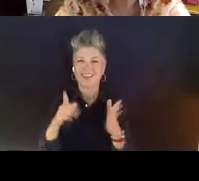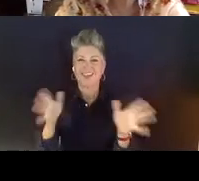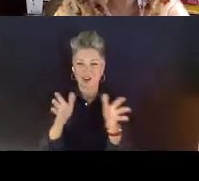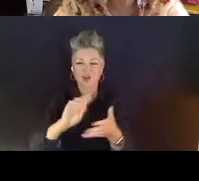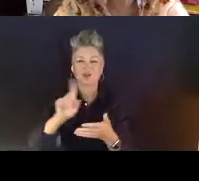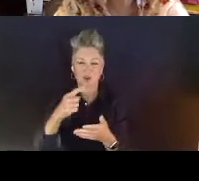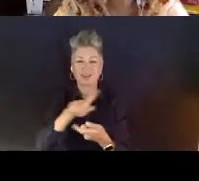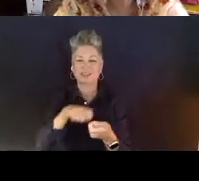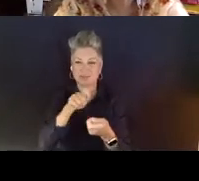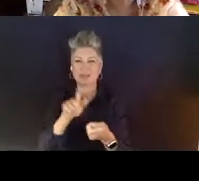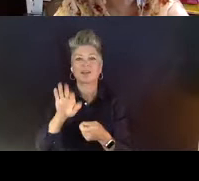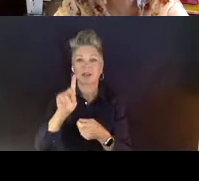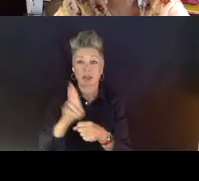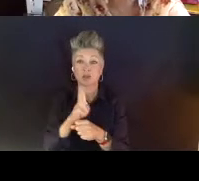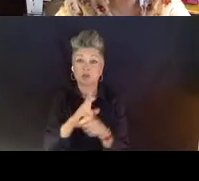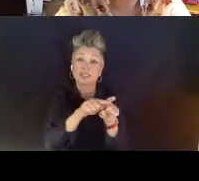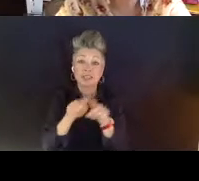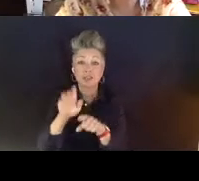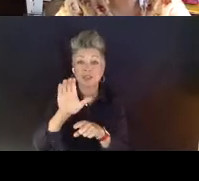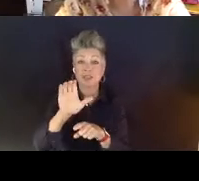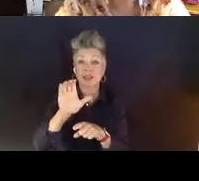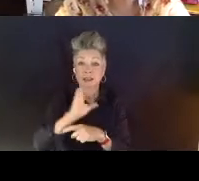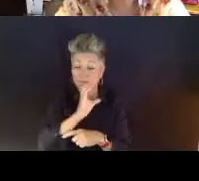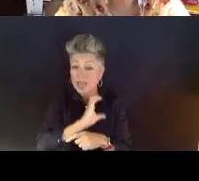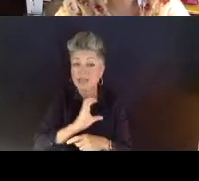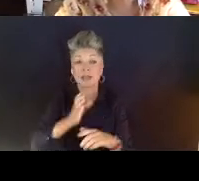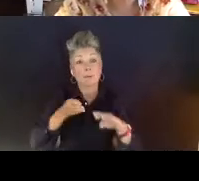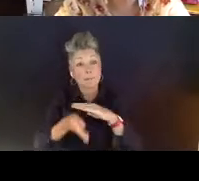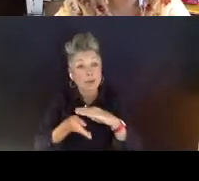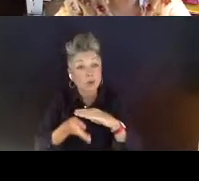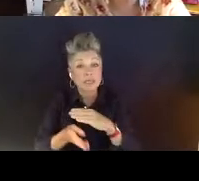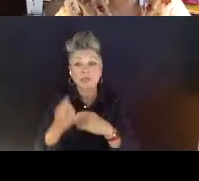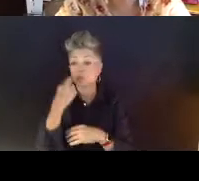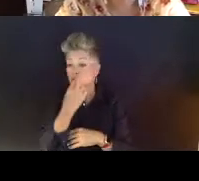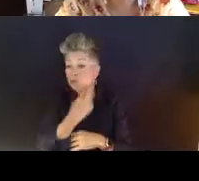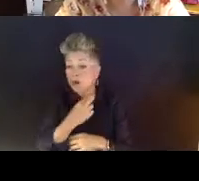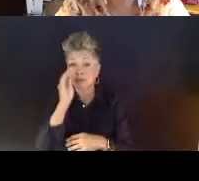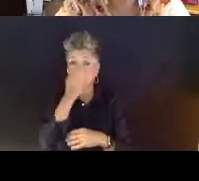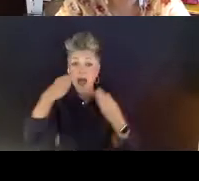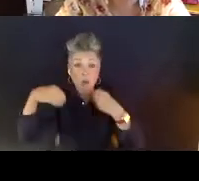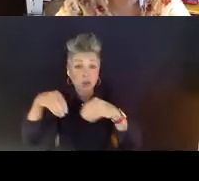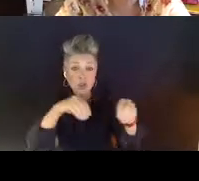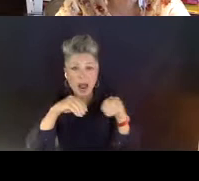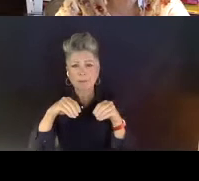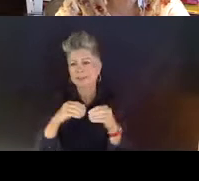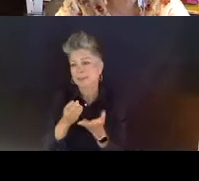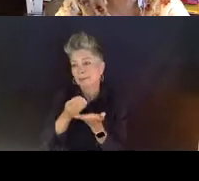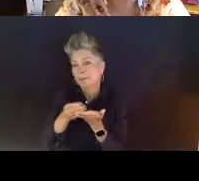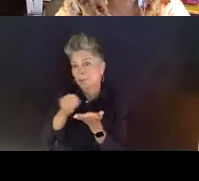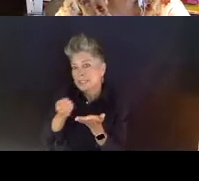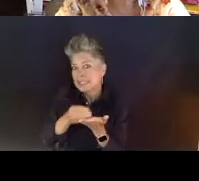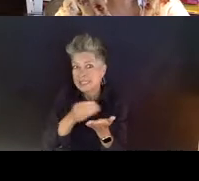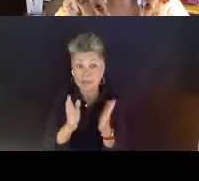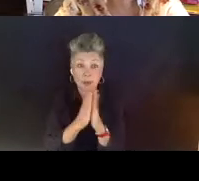specific land uses such as cafes, bakeries, restaurants, flower shops, boutiques, galleries, bookstores.